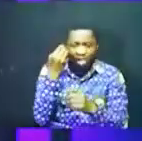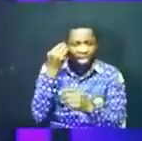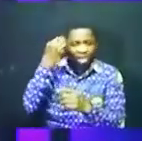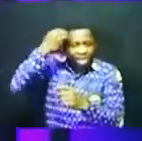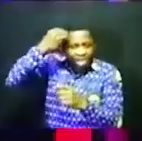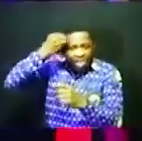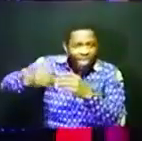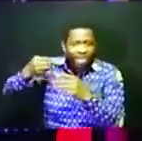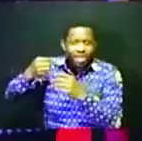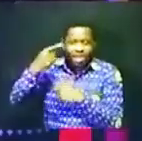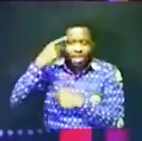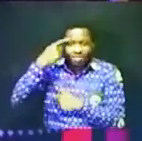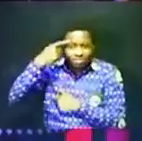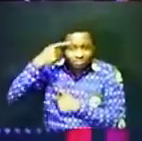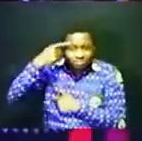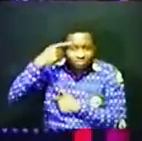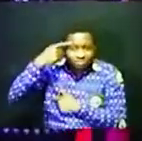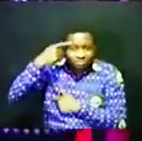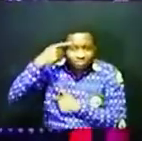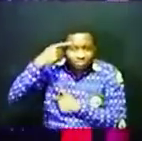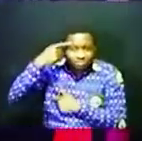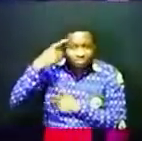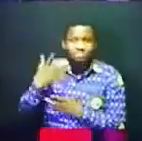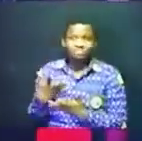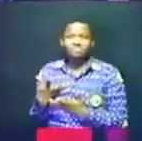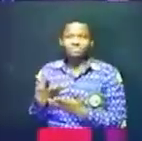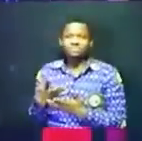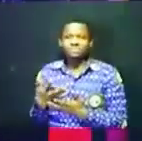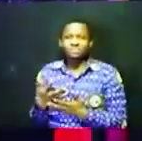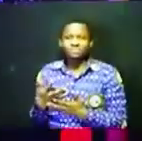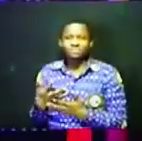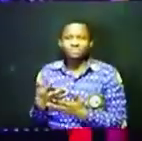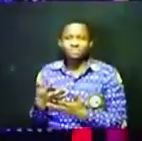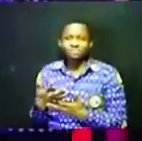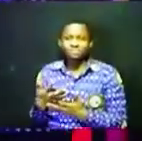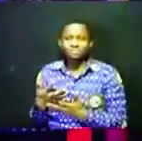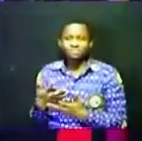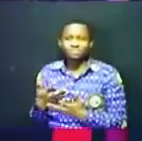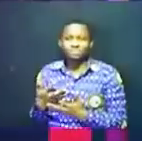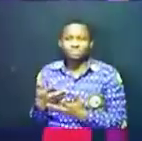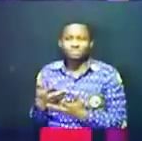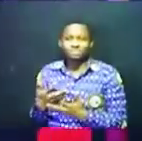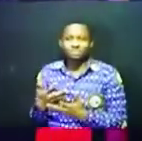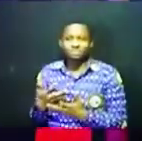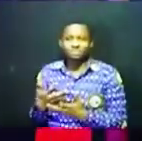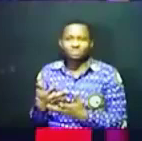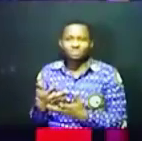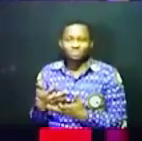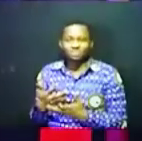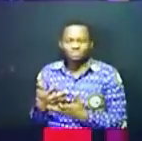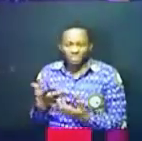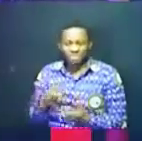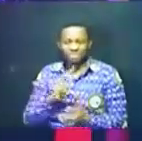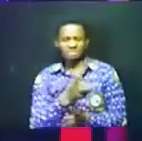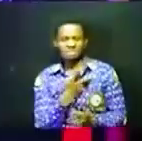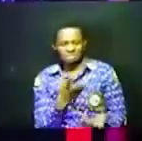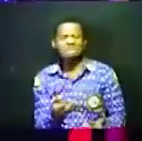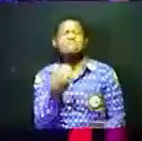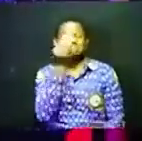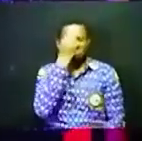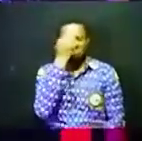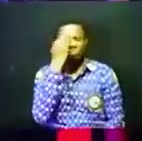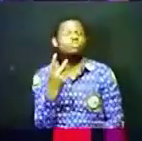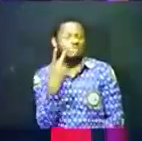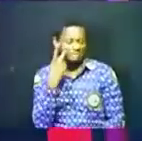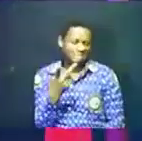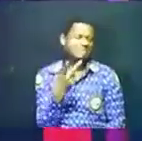cut. Then the second one said, yes, I know that if I saw them, I know, I